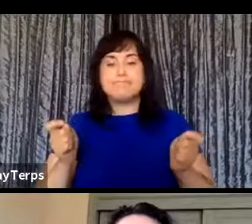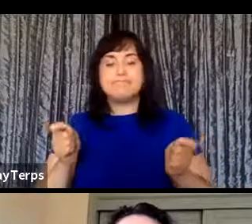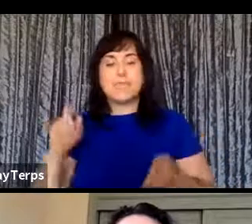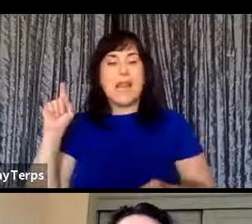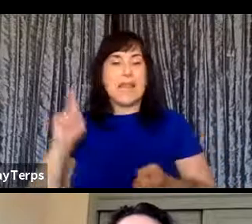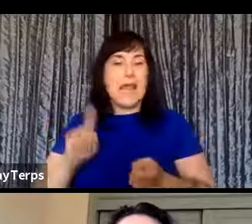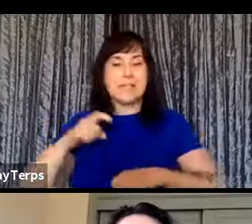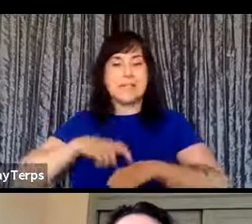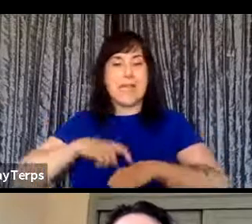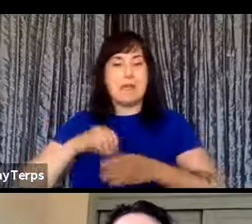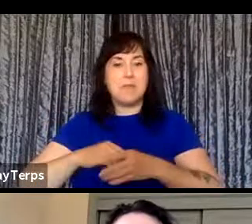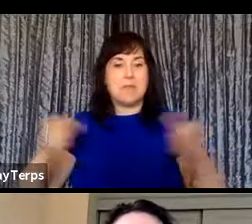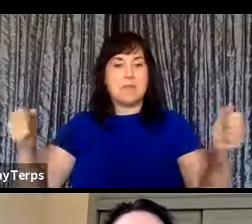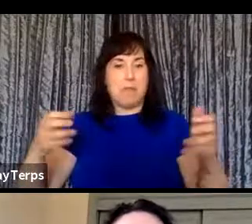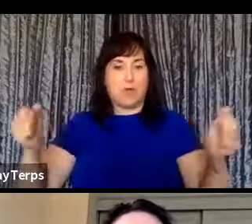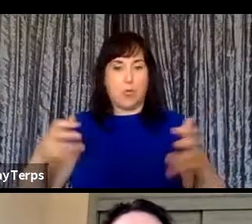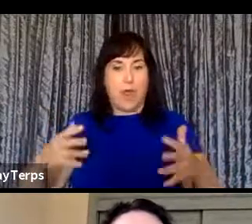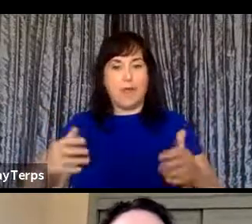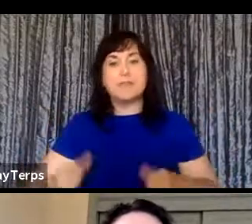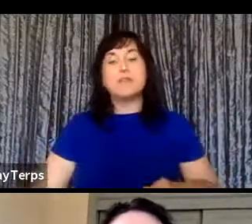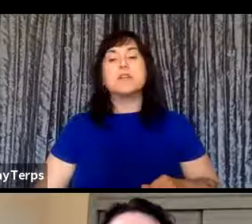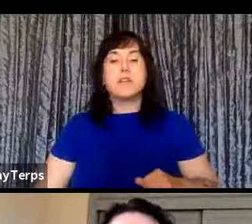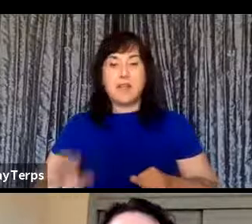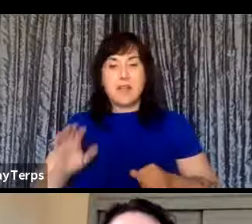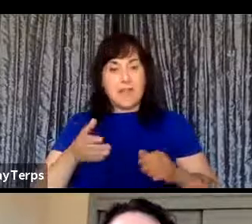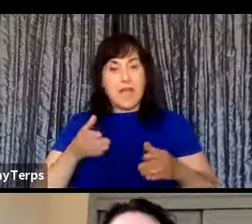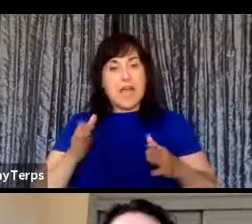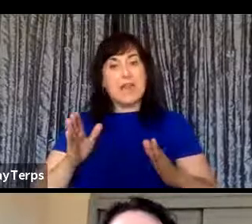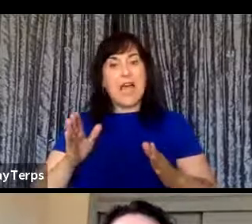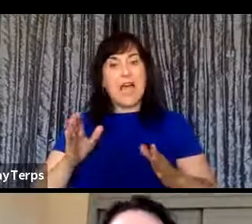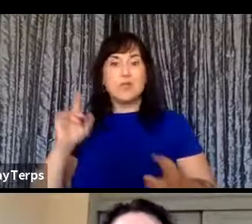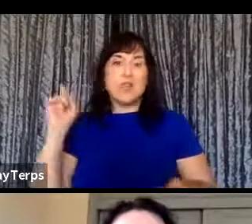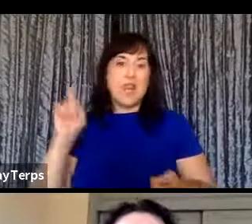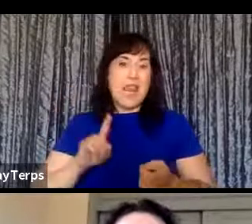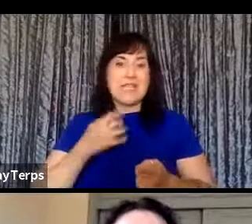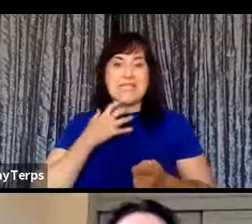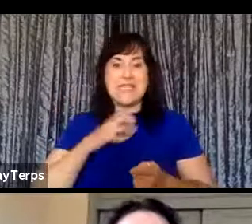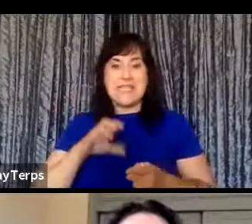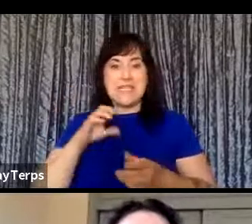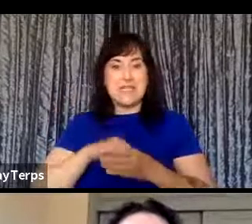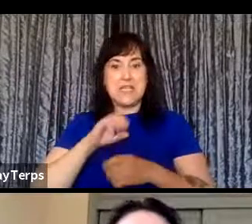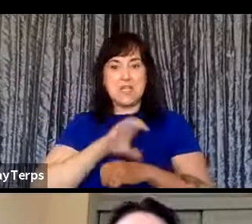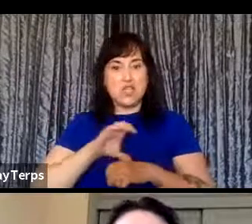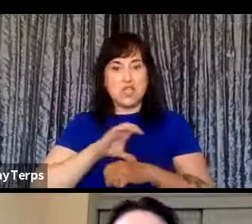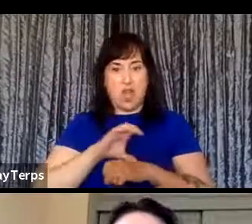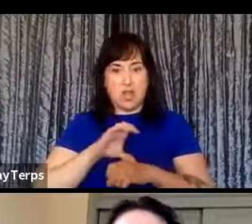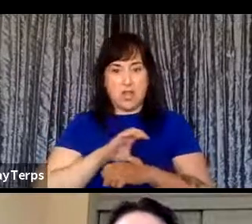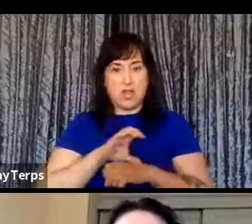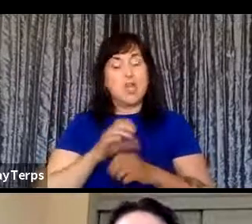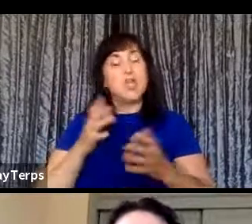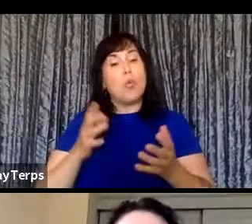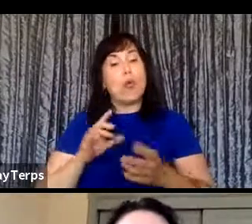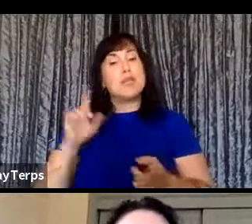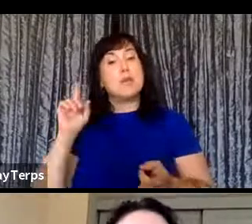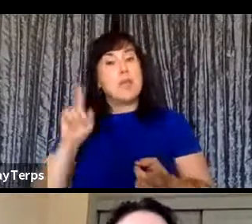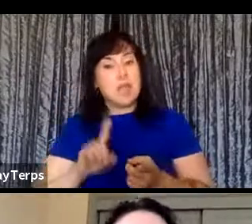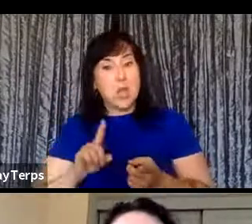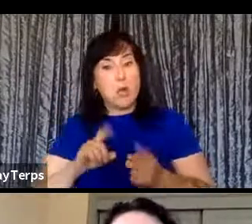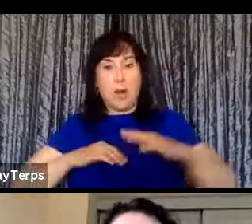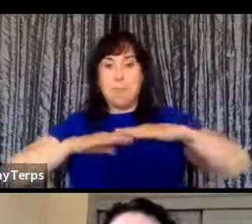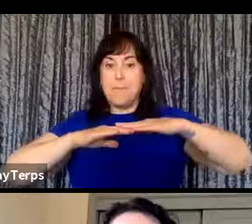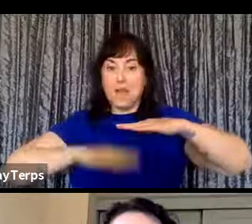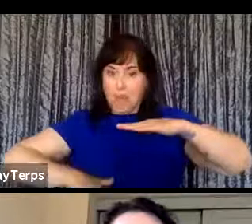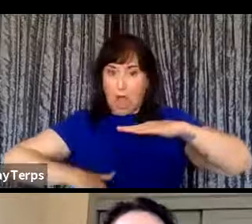for. That time difference is going to allow a little bit less heat to be able to get into our chocolate. We want it to be lower than body